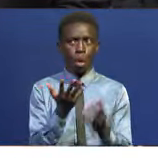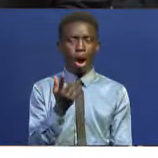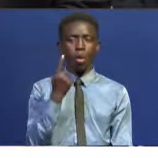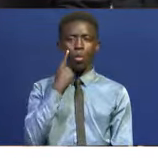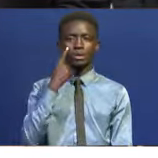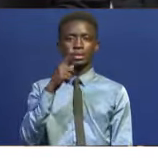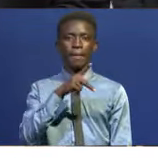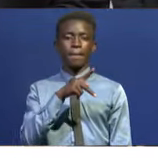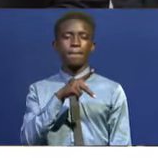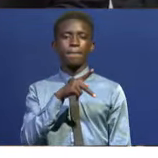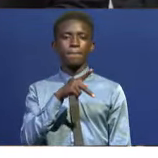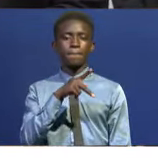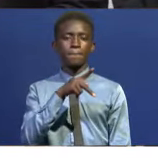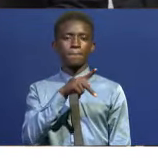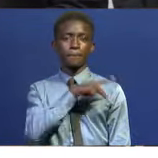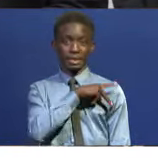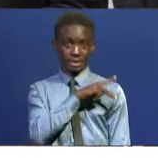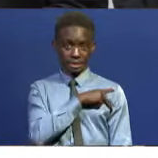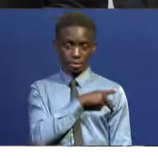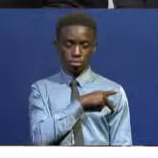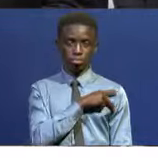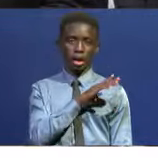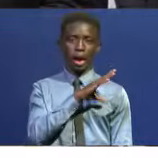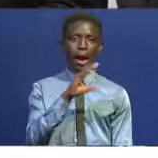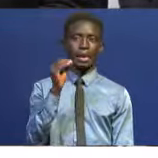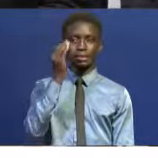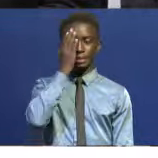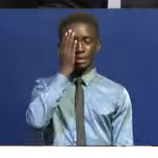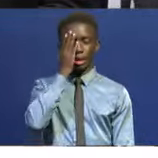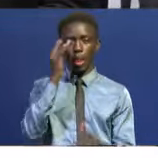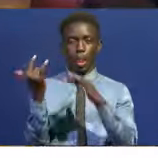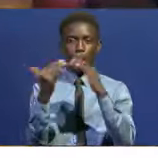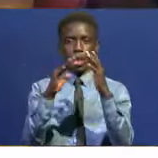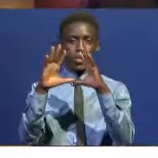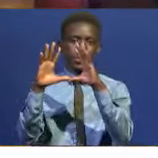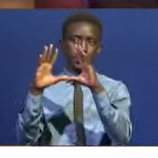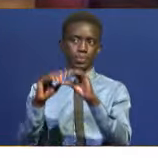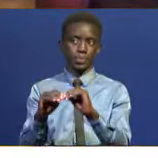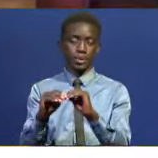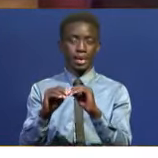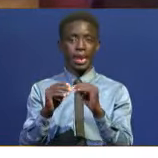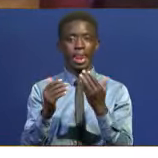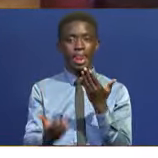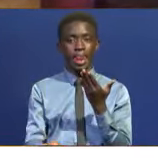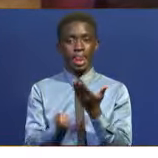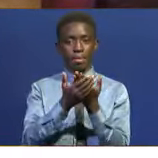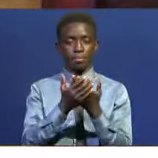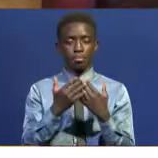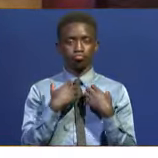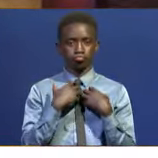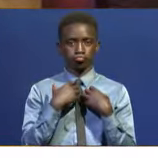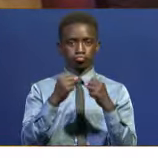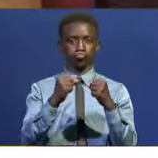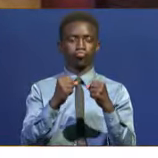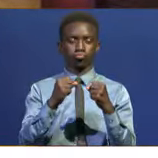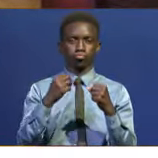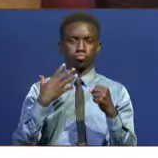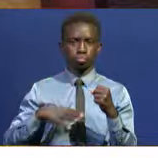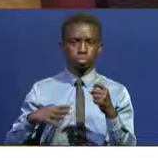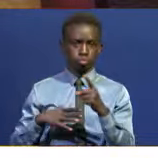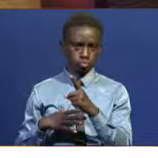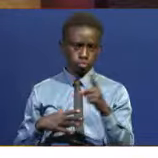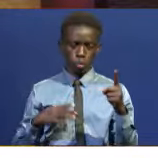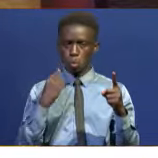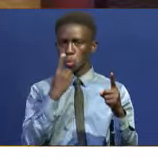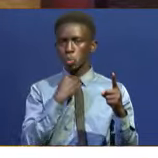conflict and the restoration of justice to a people who have been deprived